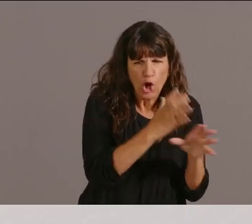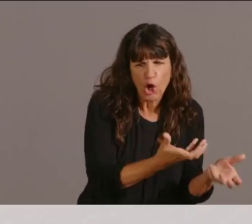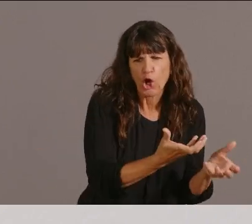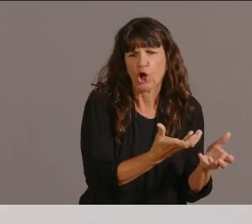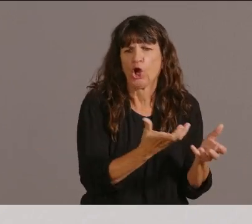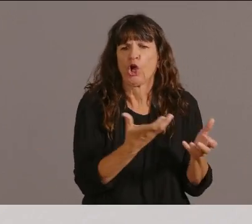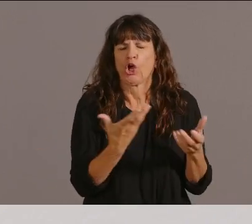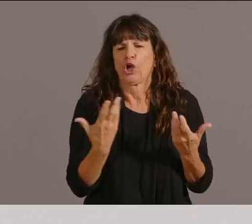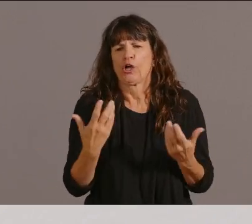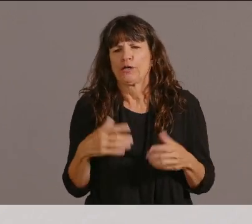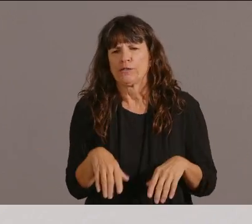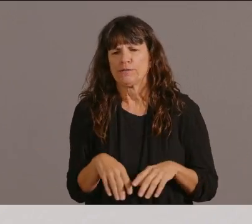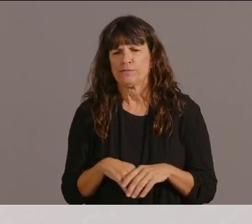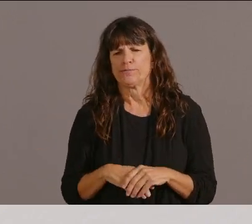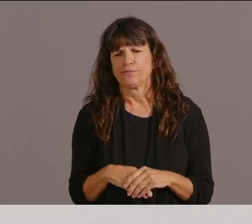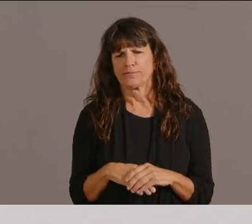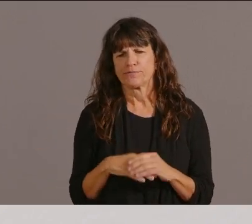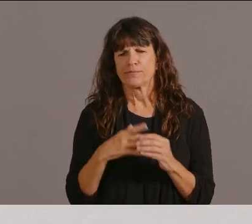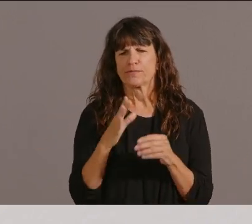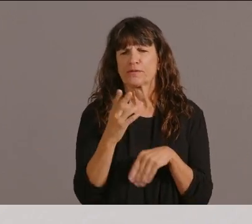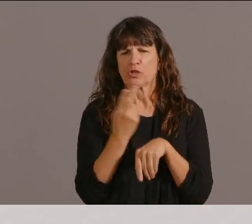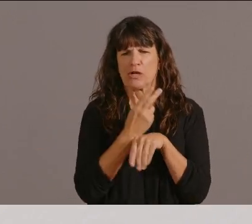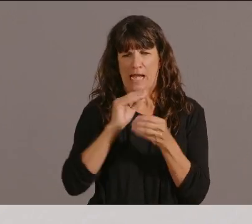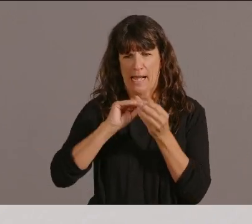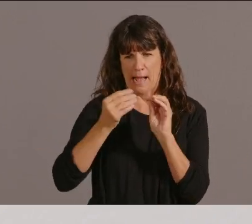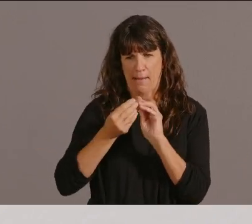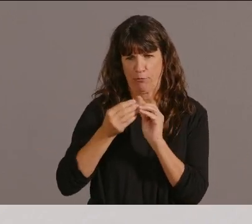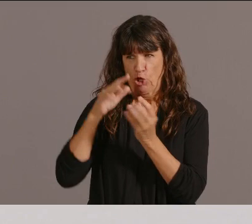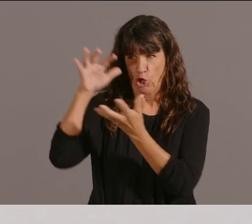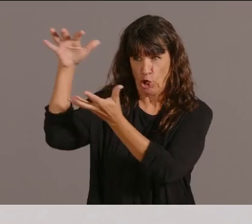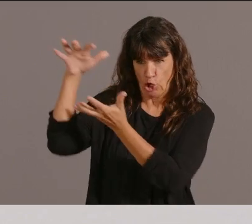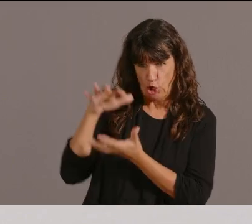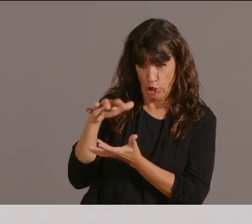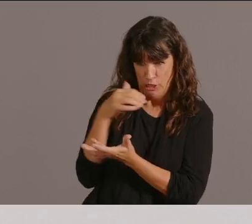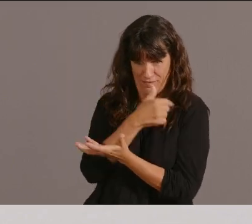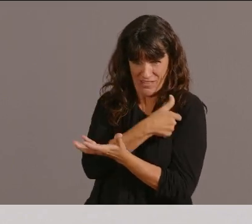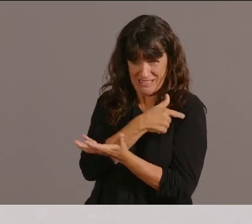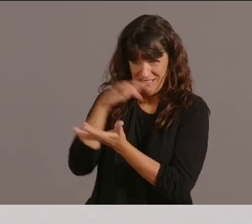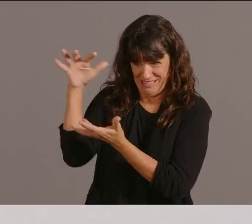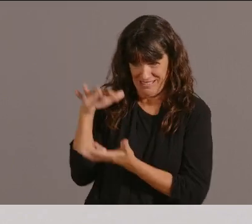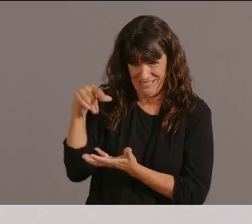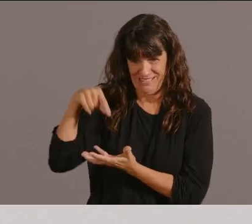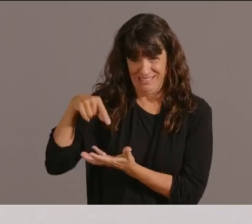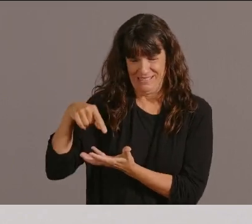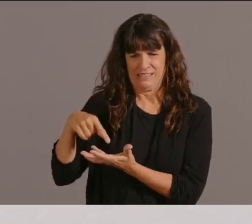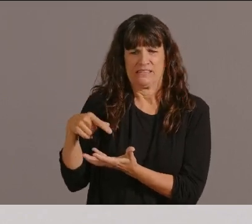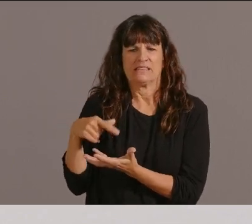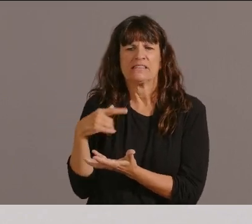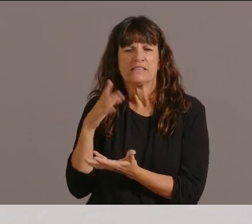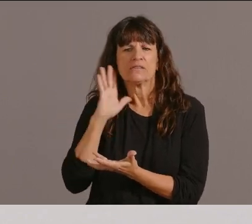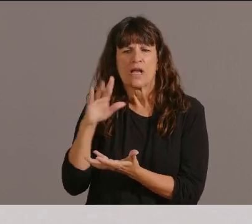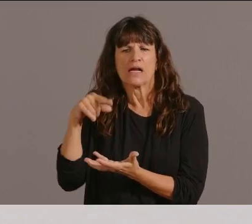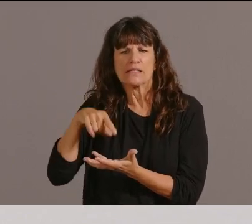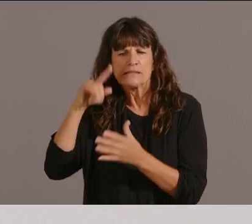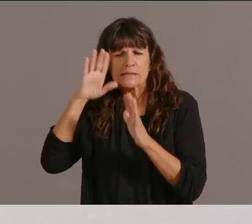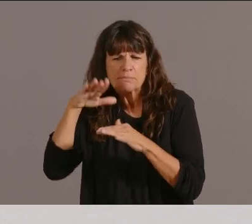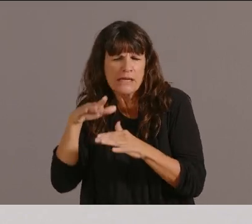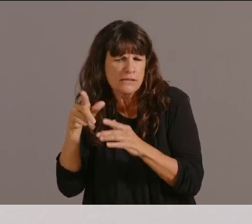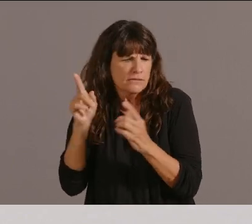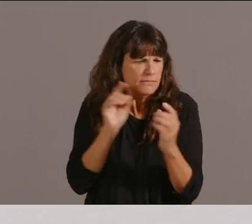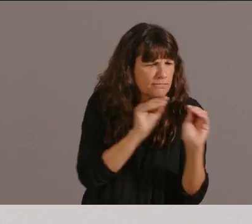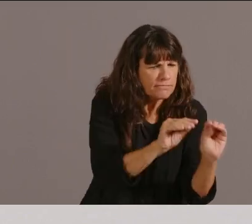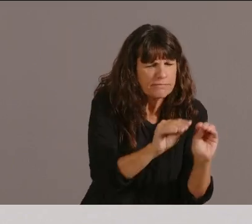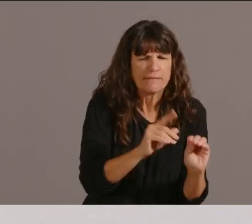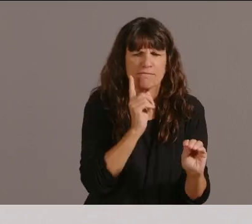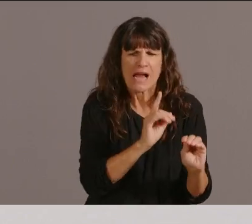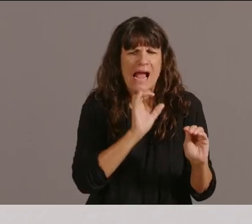we anticipate that it would take us about 3 to 4 weeks to move through each of the age groups, which would put us in